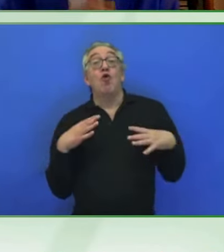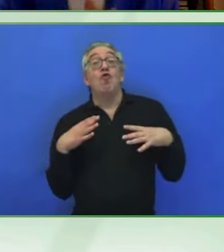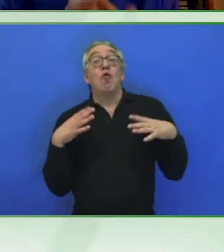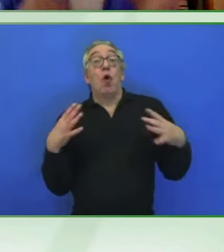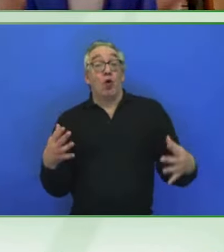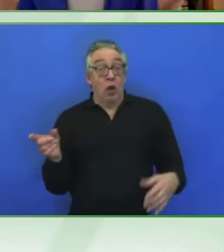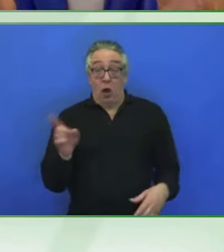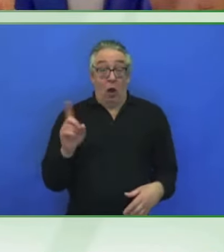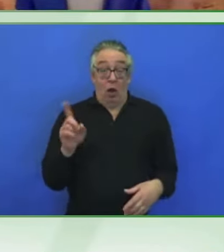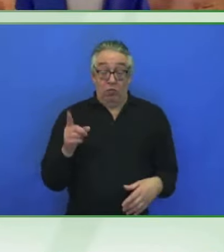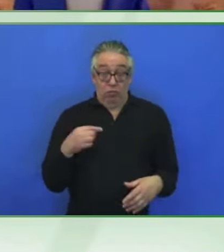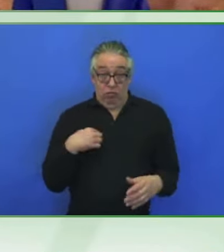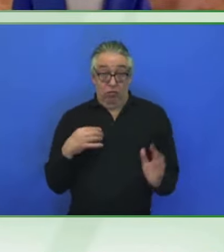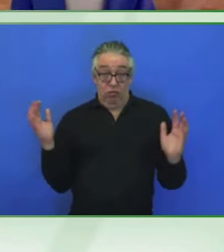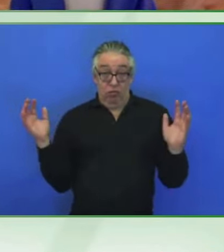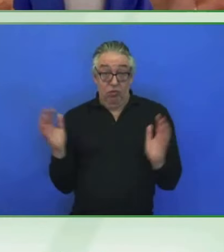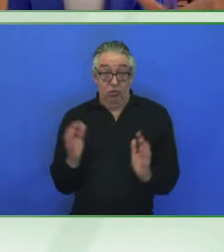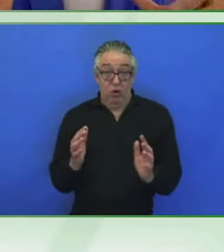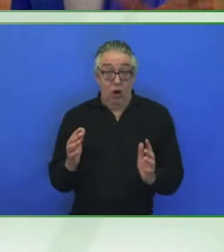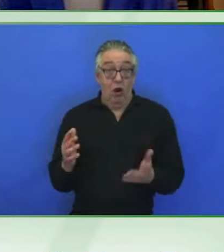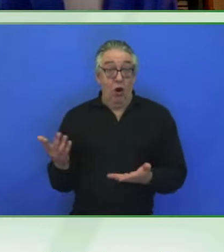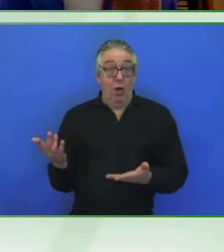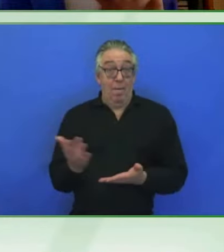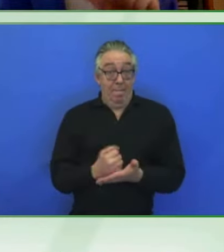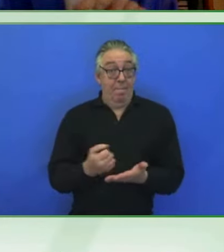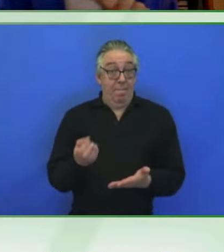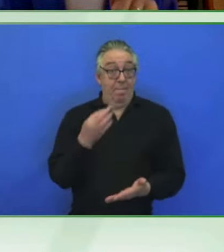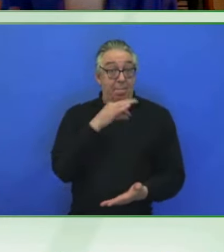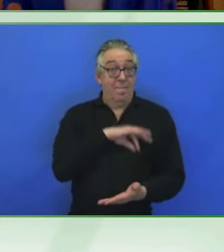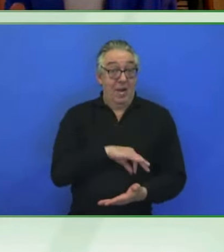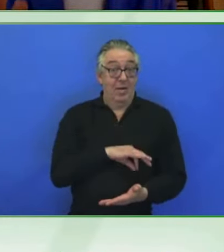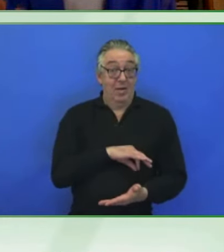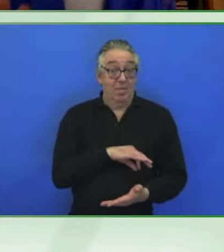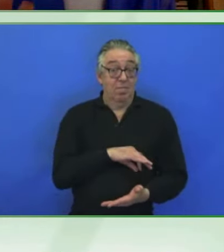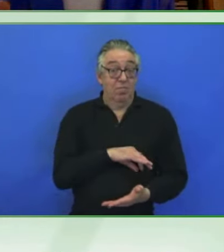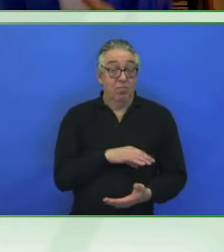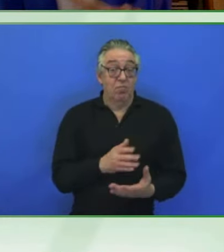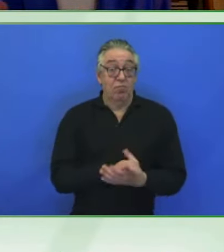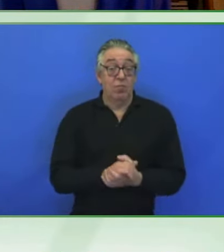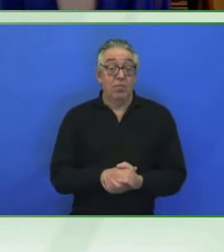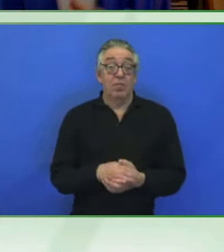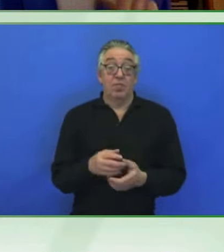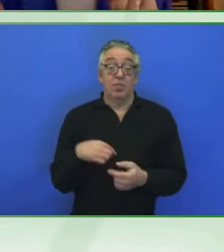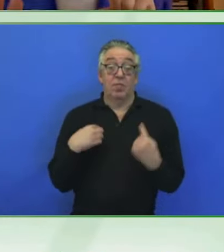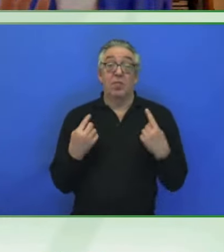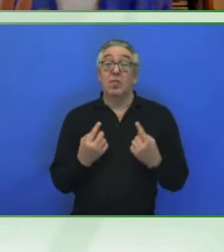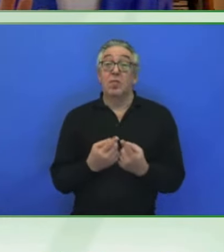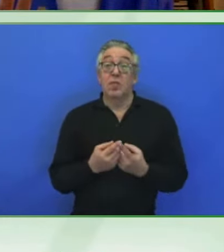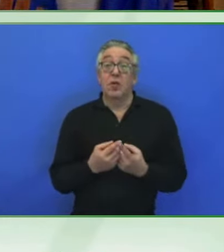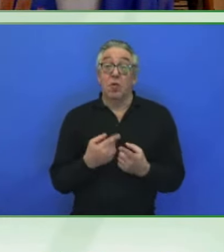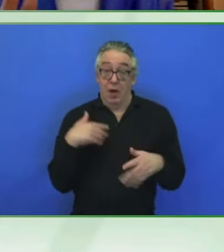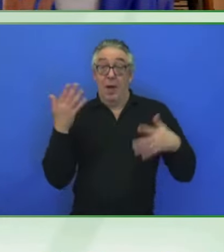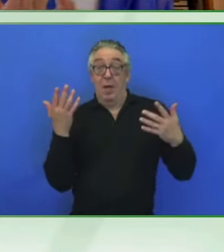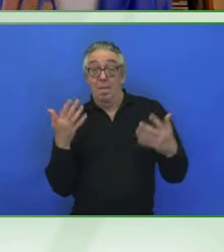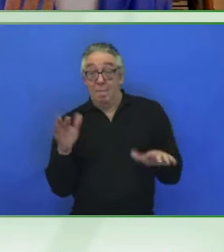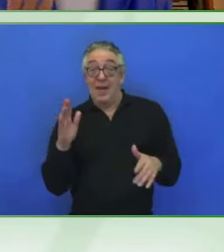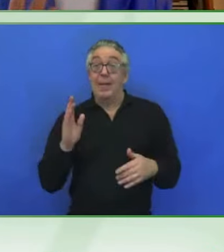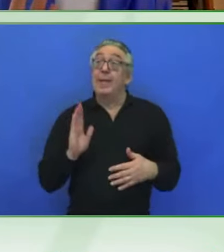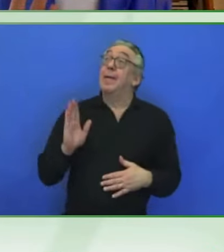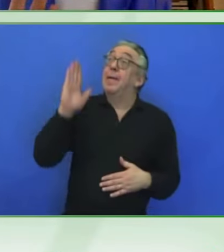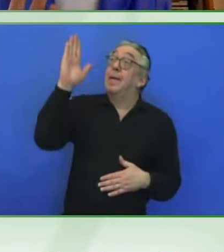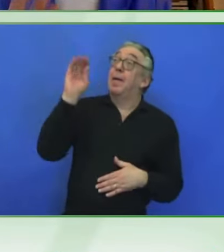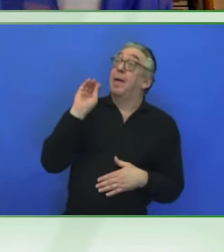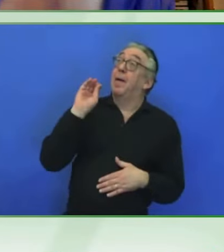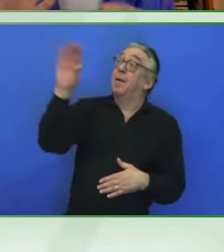There's a public recruitment process, and we are recruited on the grounds of our knowledge, our